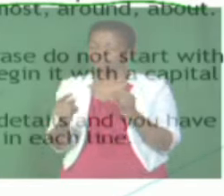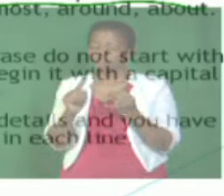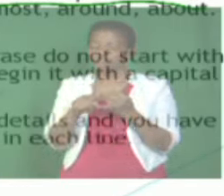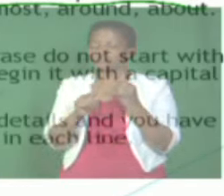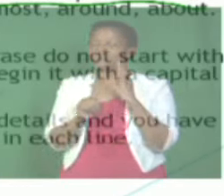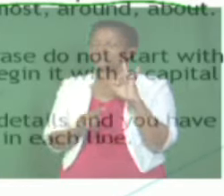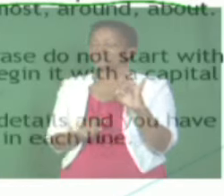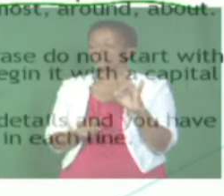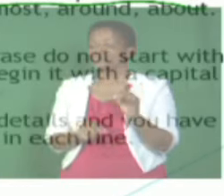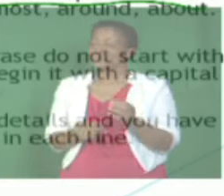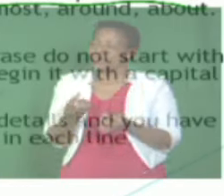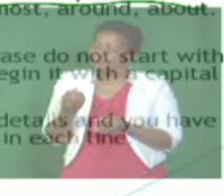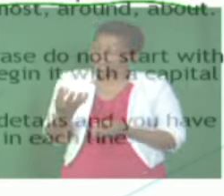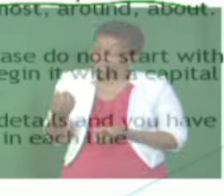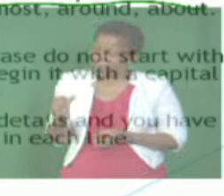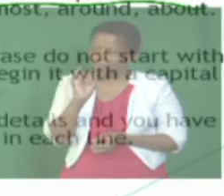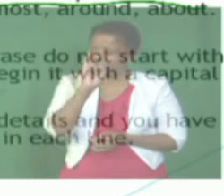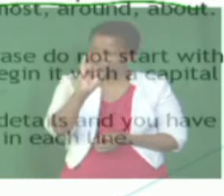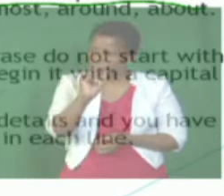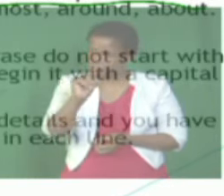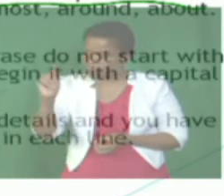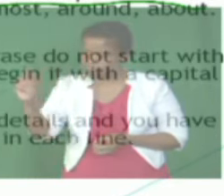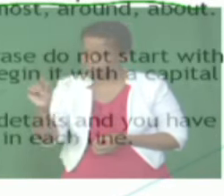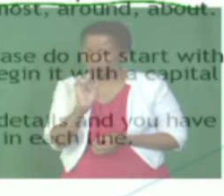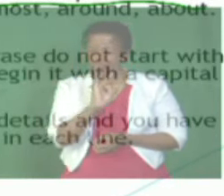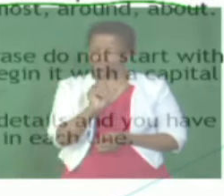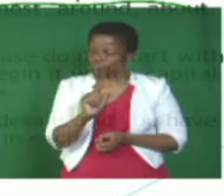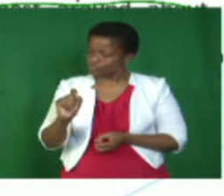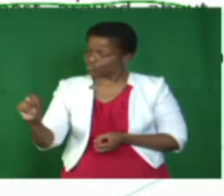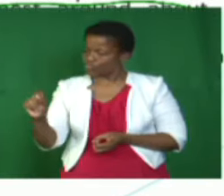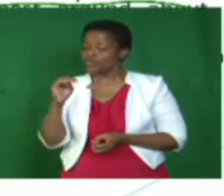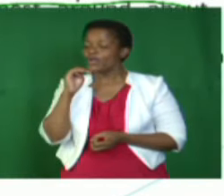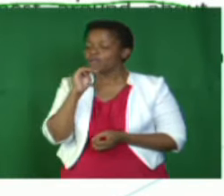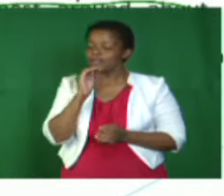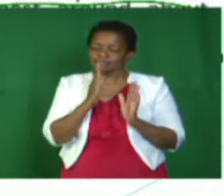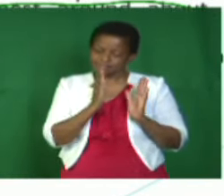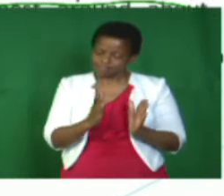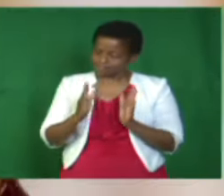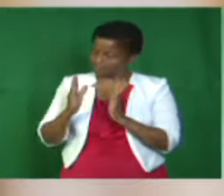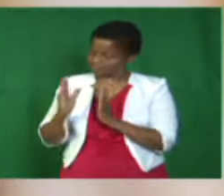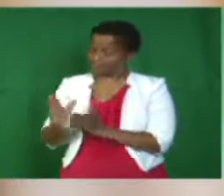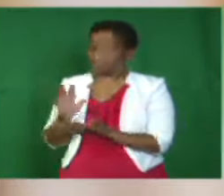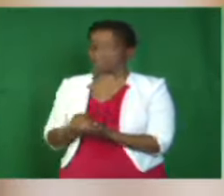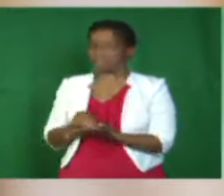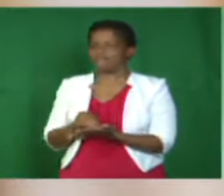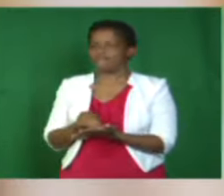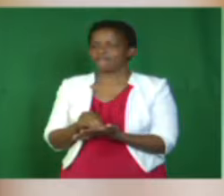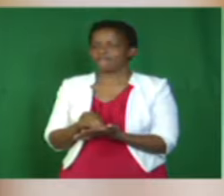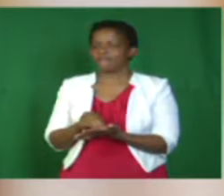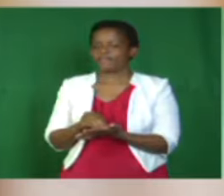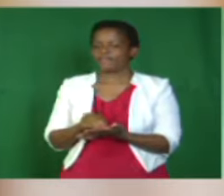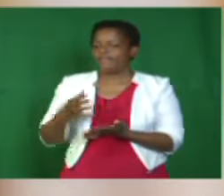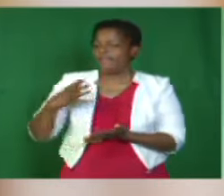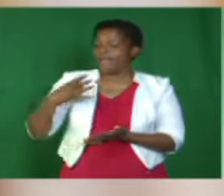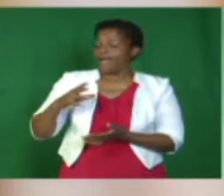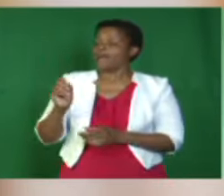or write each detail in that line. It shows that you are ordering your work. there are certain questions